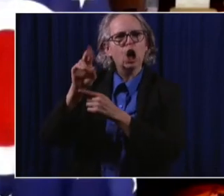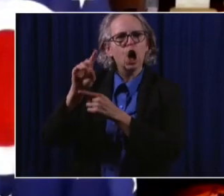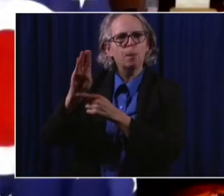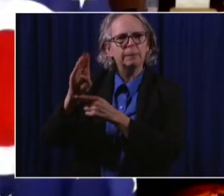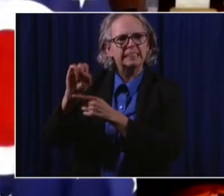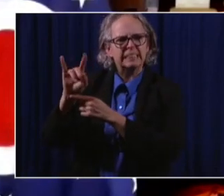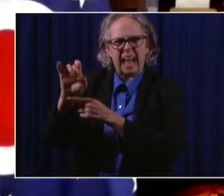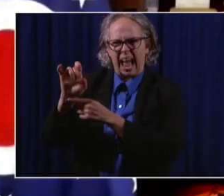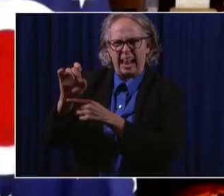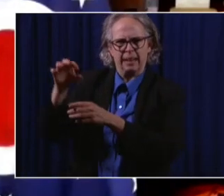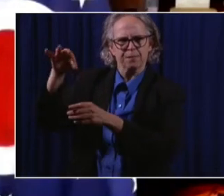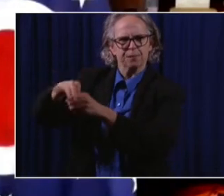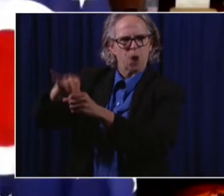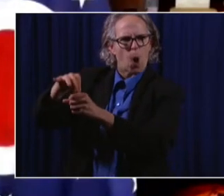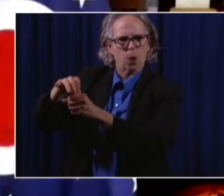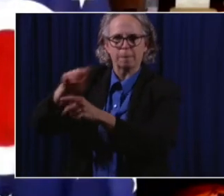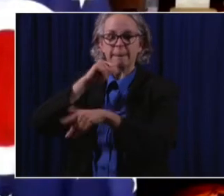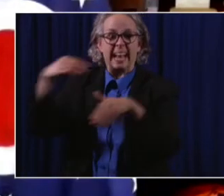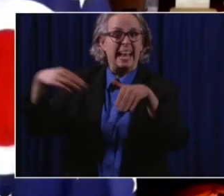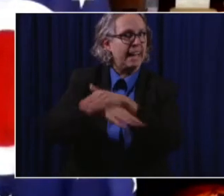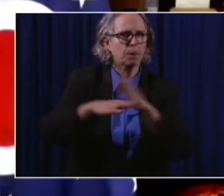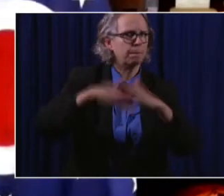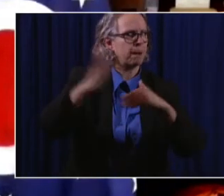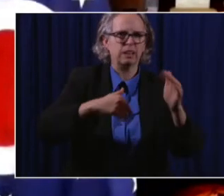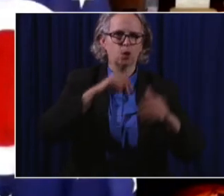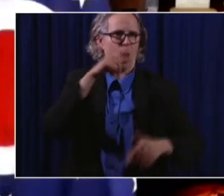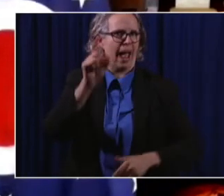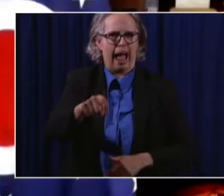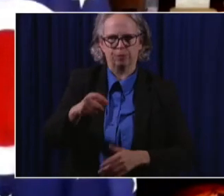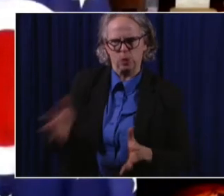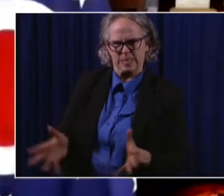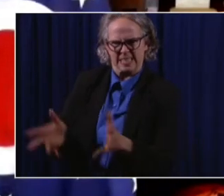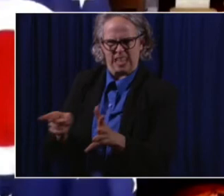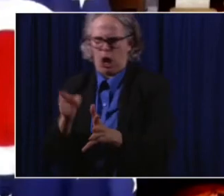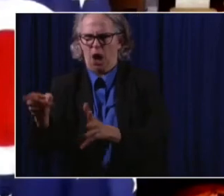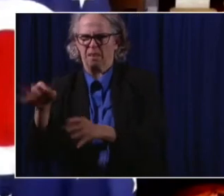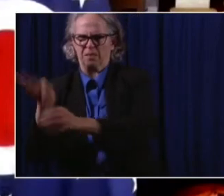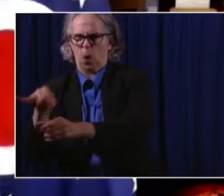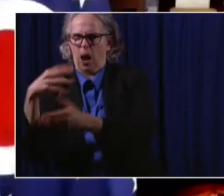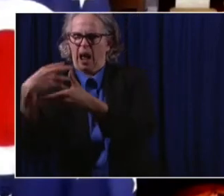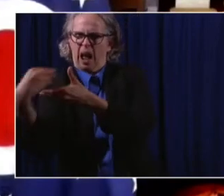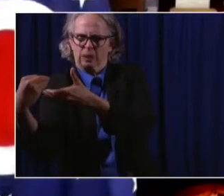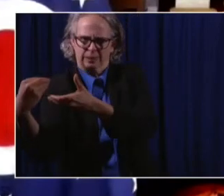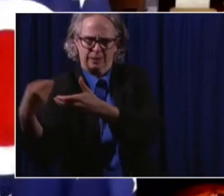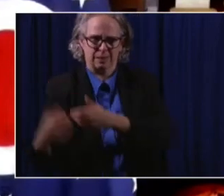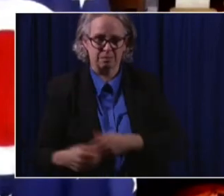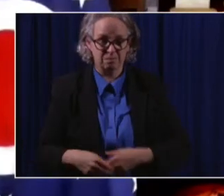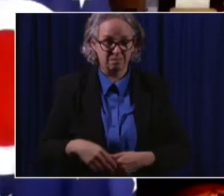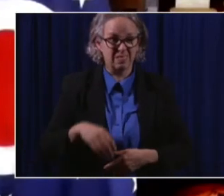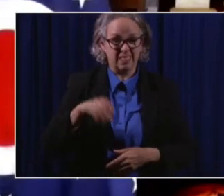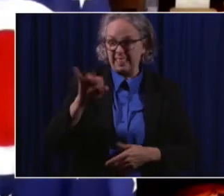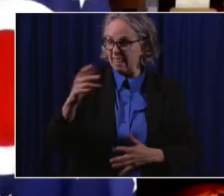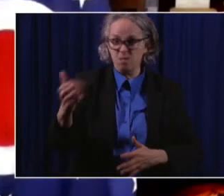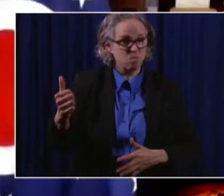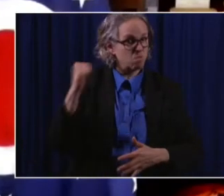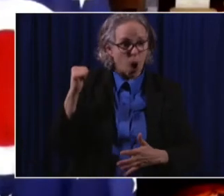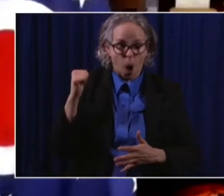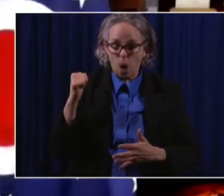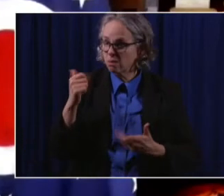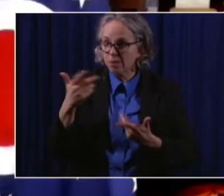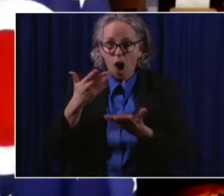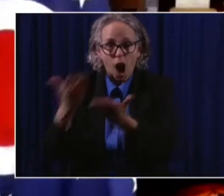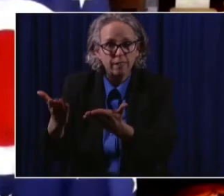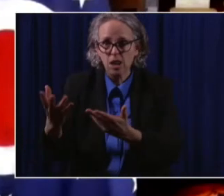in the facility without a mask. And at that point, after the poll workers exhaust all of their options